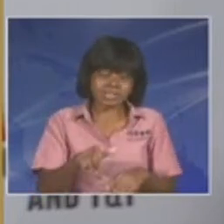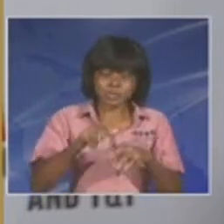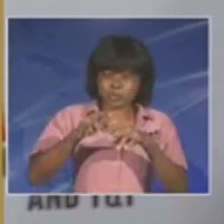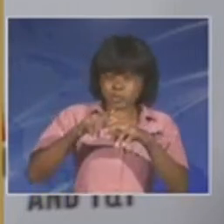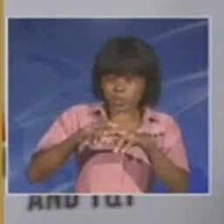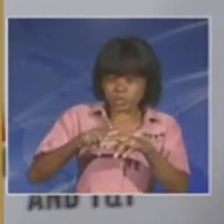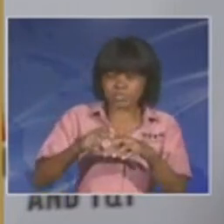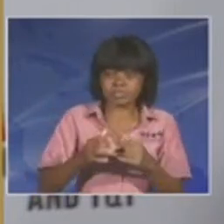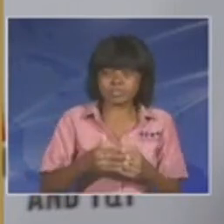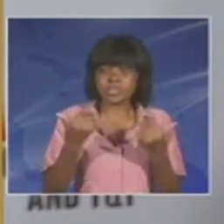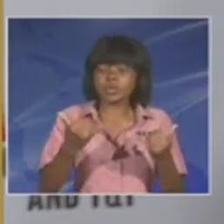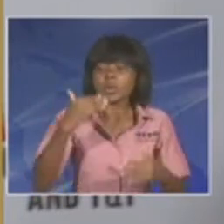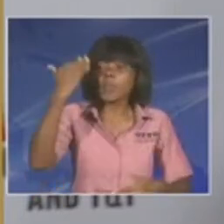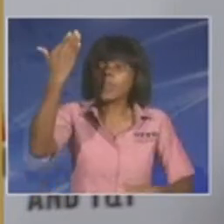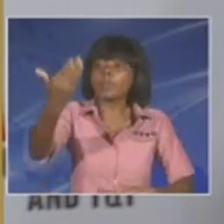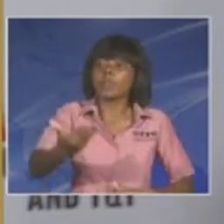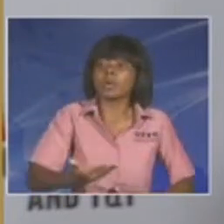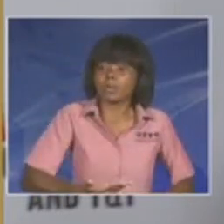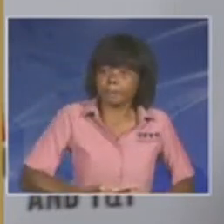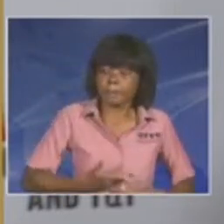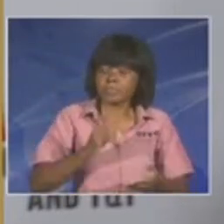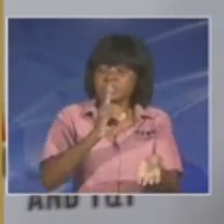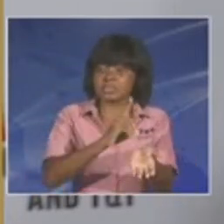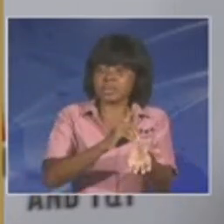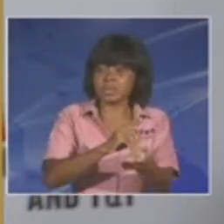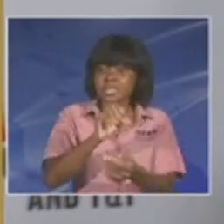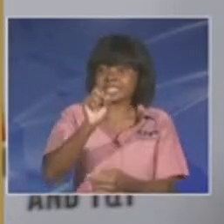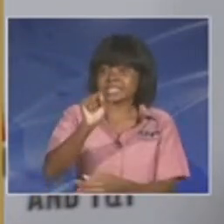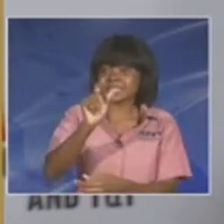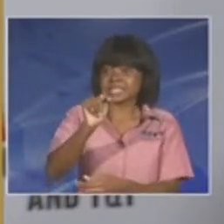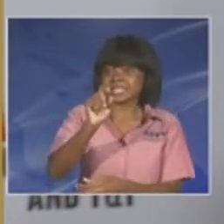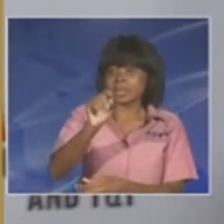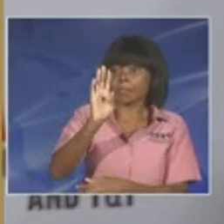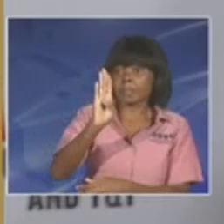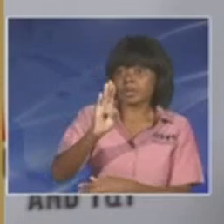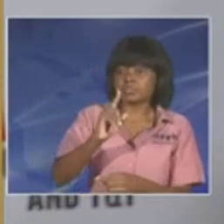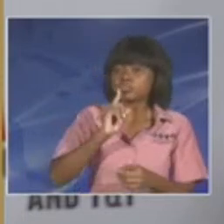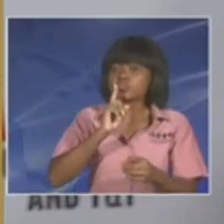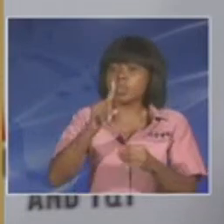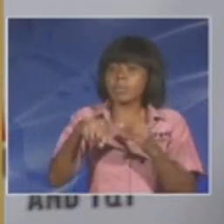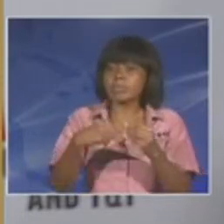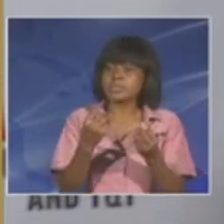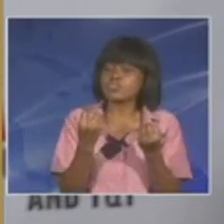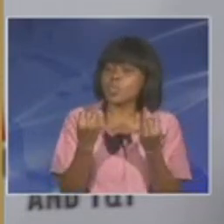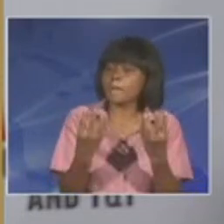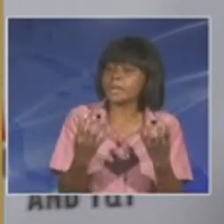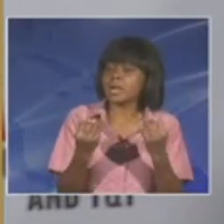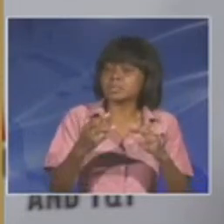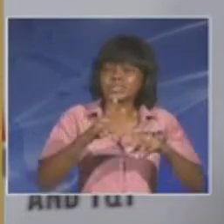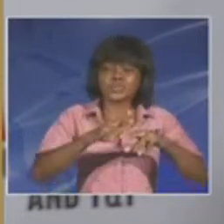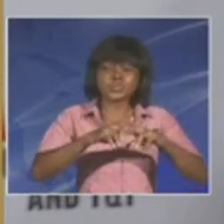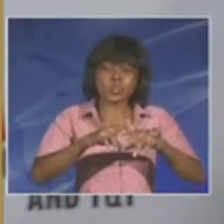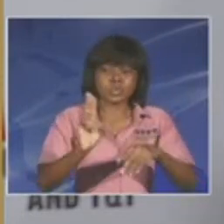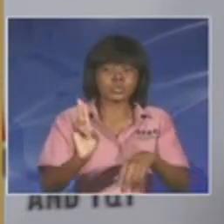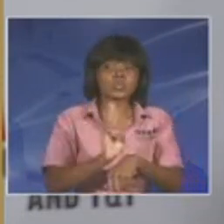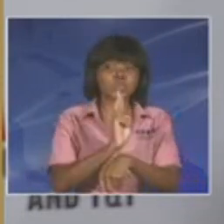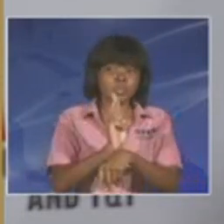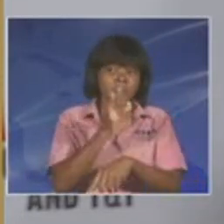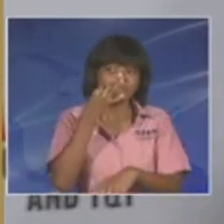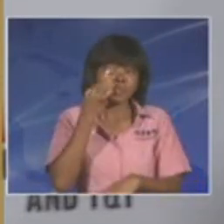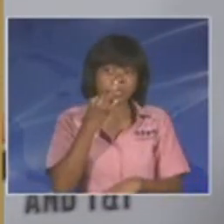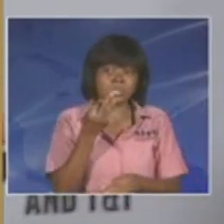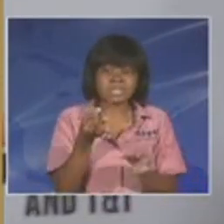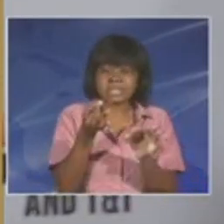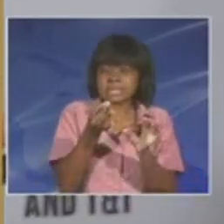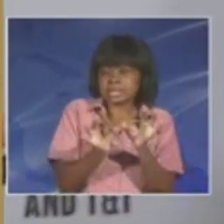to welcome back Dr. St. Bernard to speak about the negative outcomes of excessive salt intake and some simple lifestyle changes that can